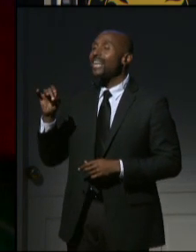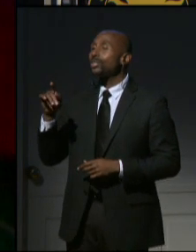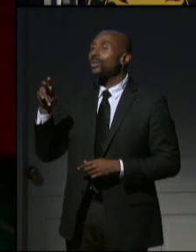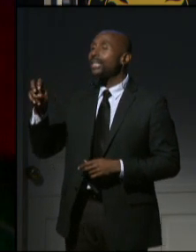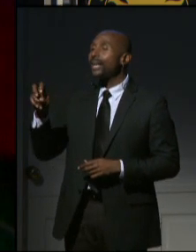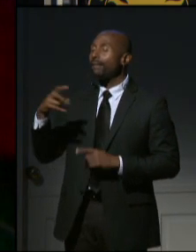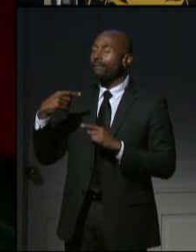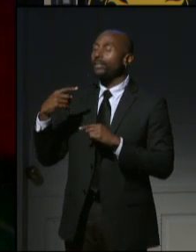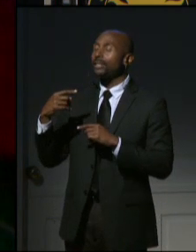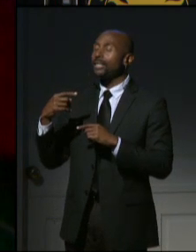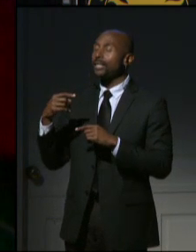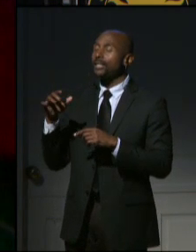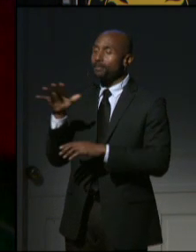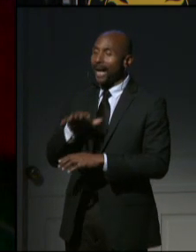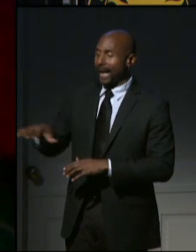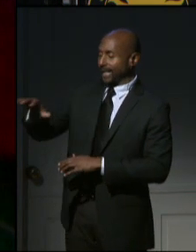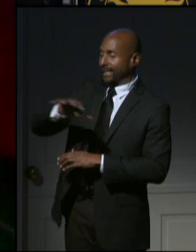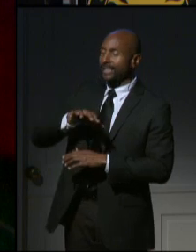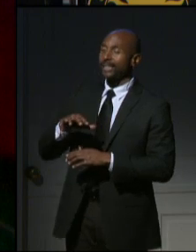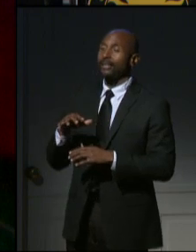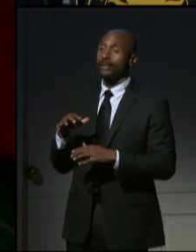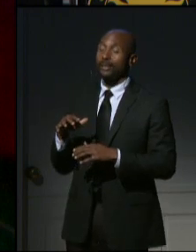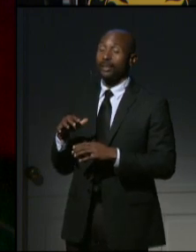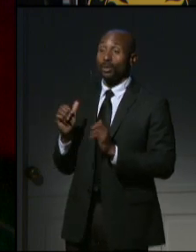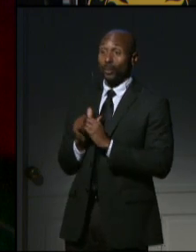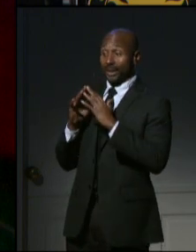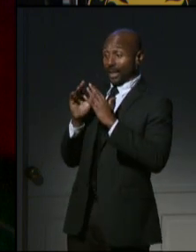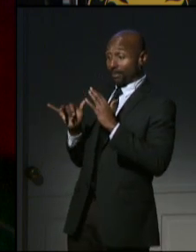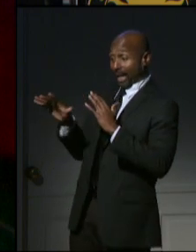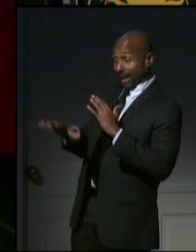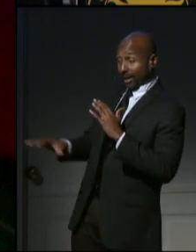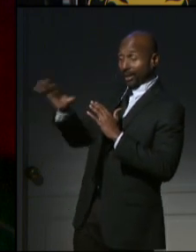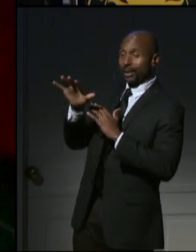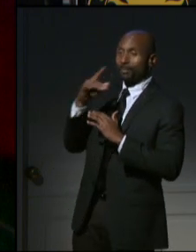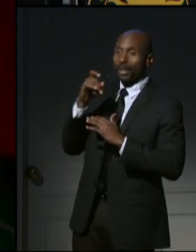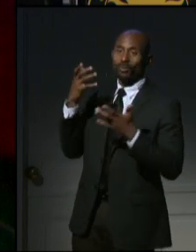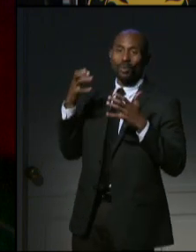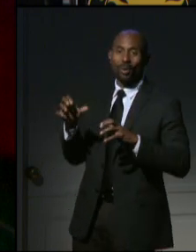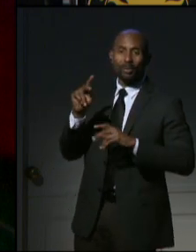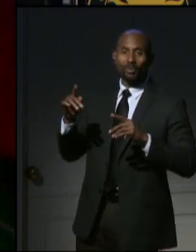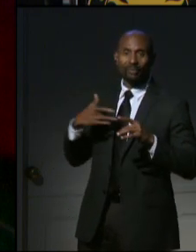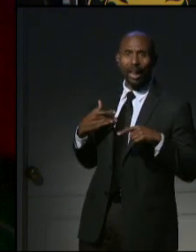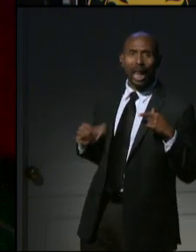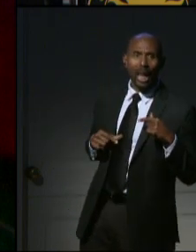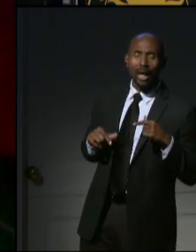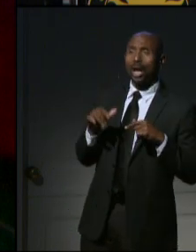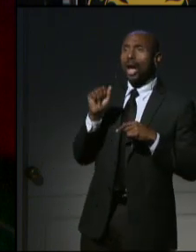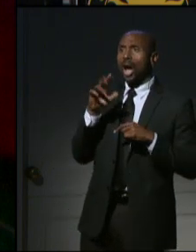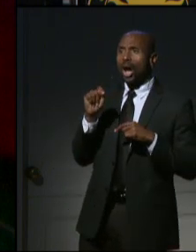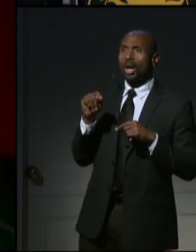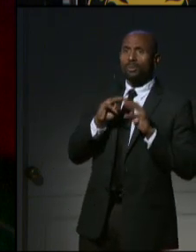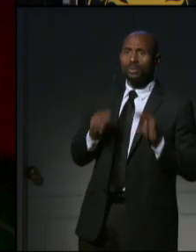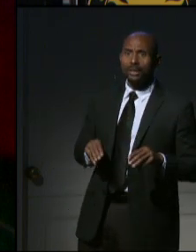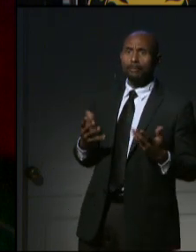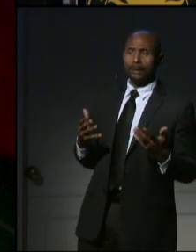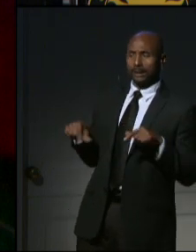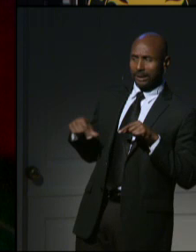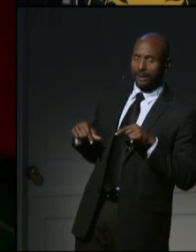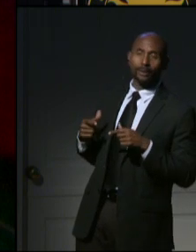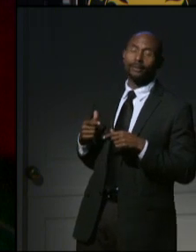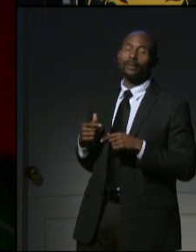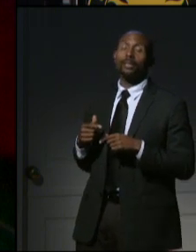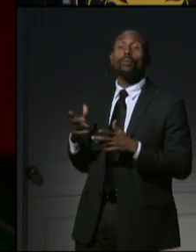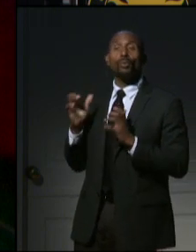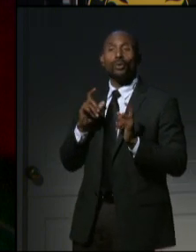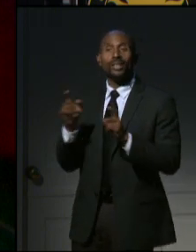space, and it was created to take away the intimidation of an art museum and give visitors the tool sets to